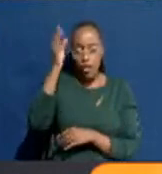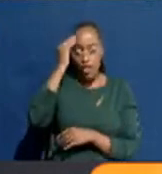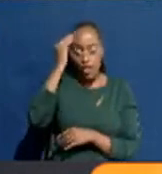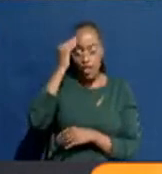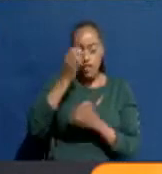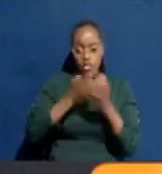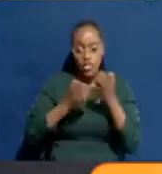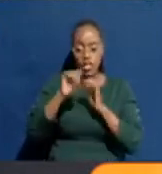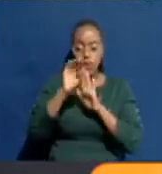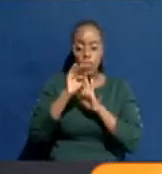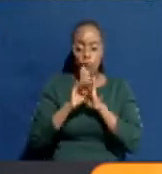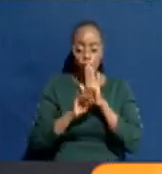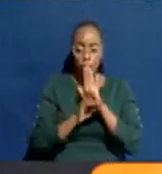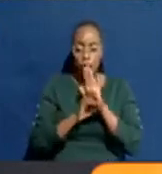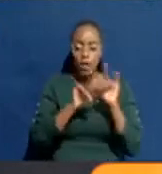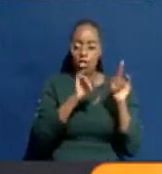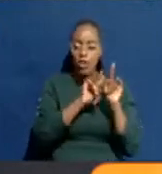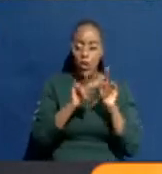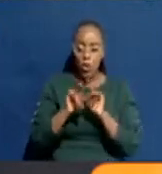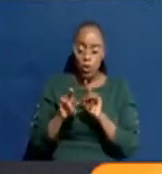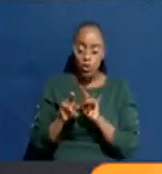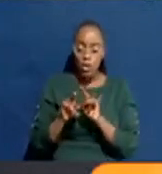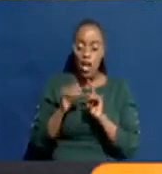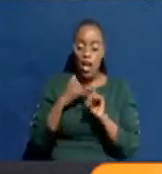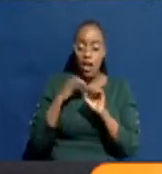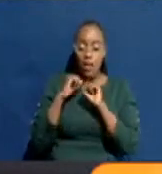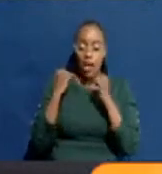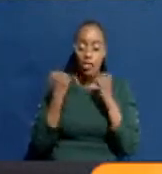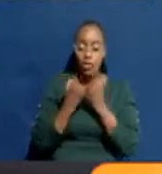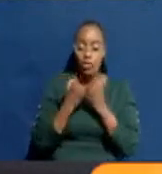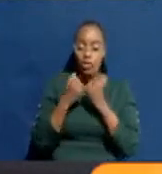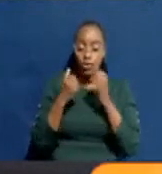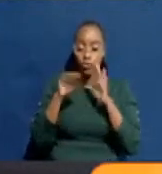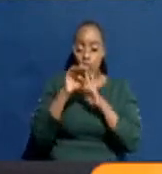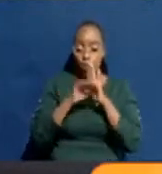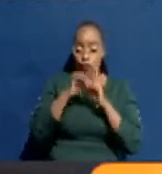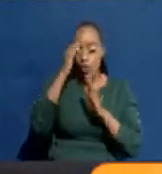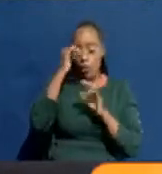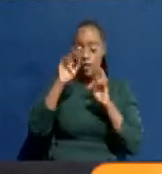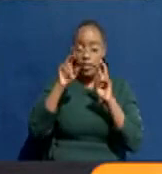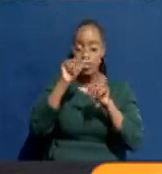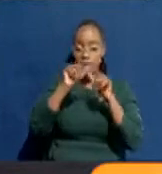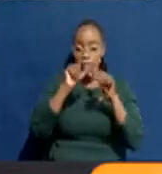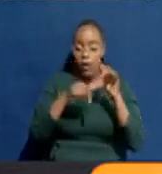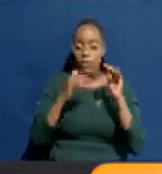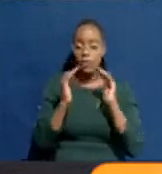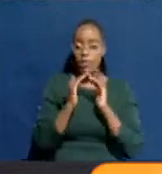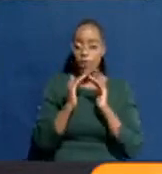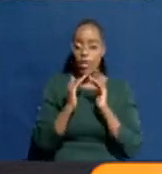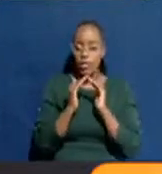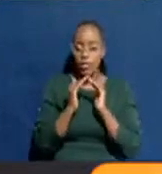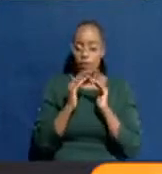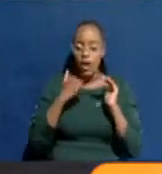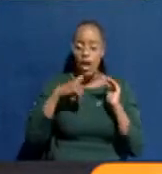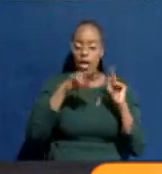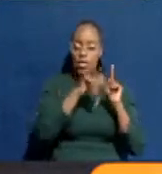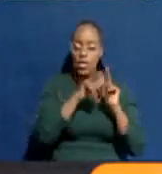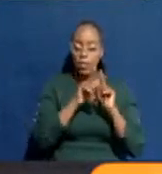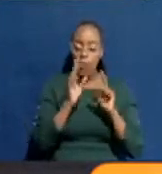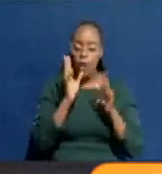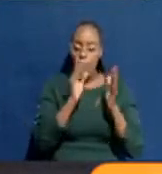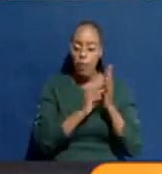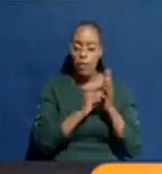an economic program, it is also massively a social program because it's a matter of equality. We are putting